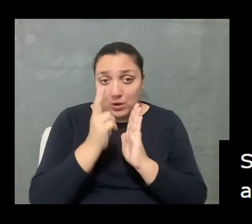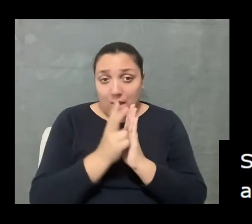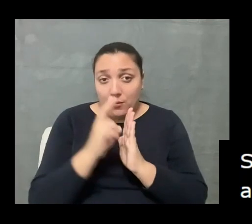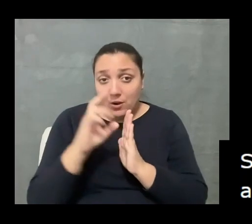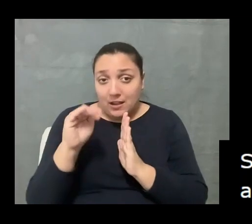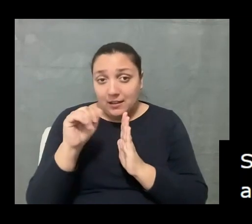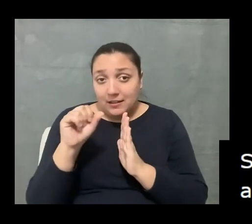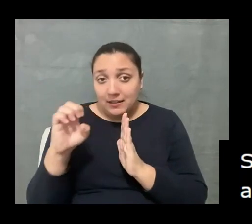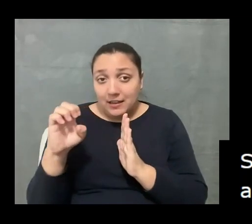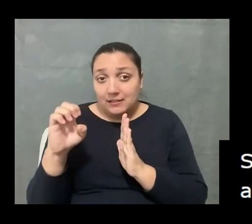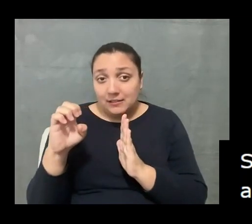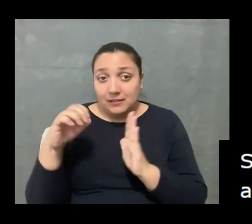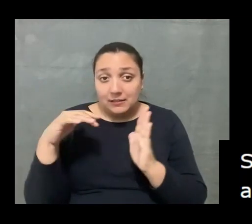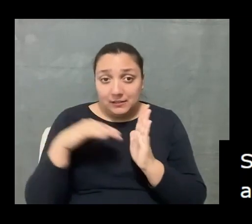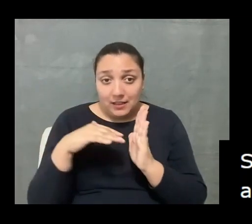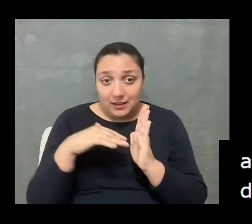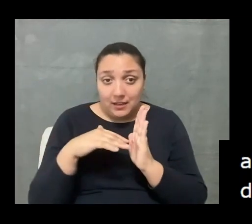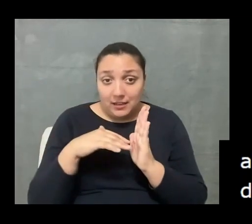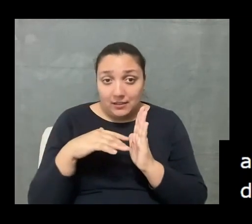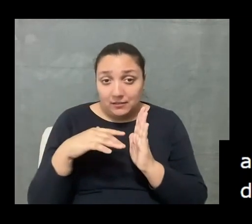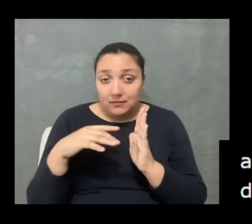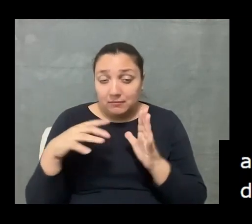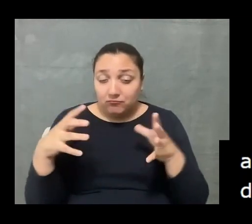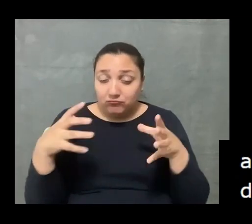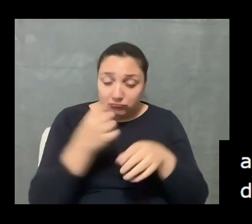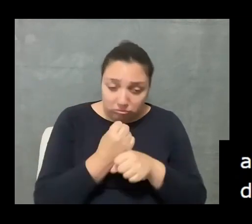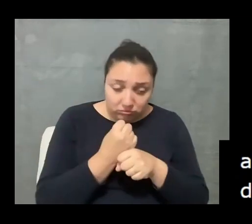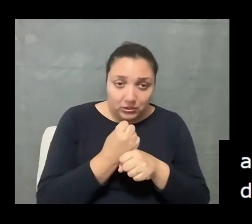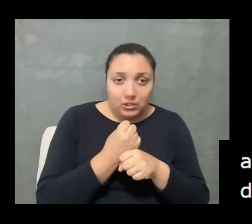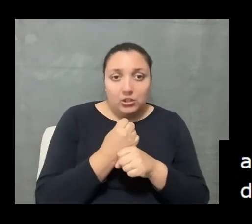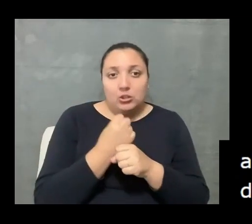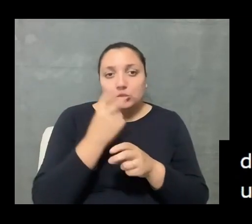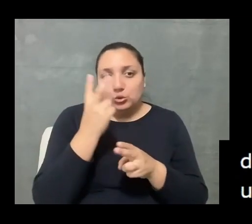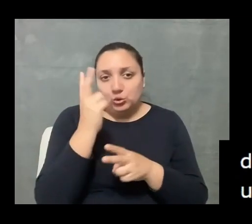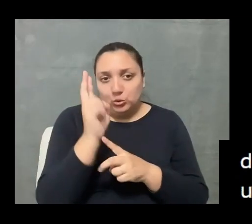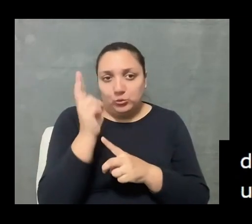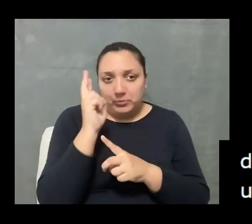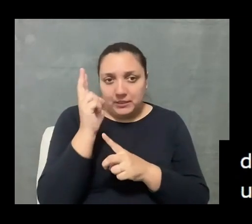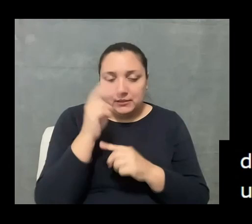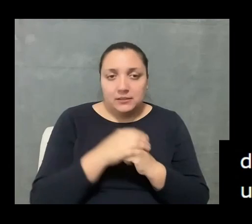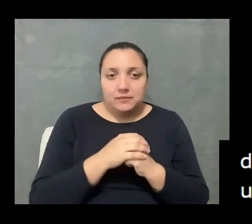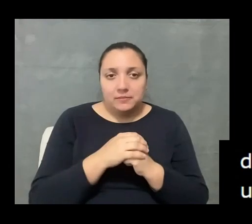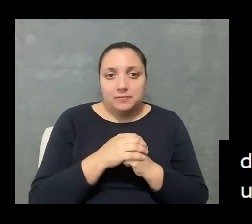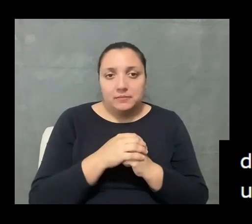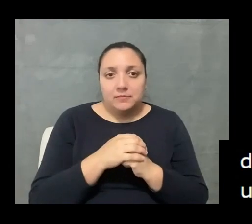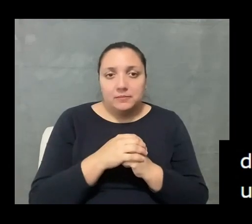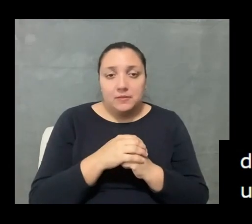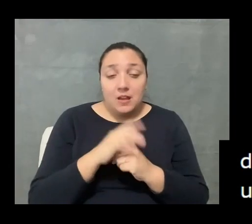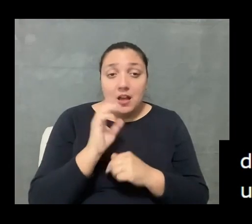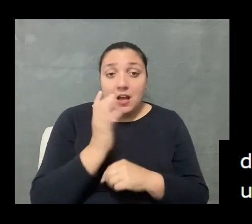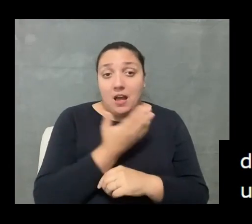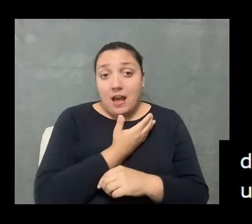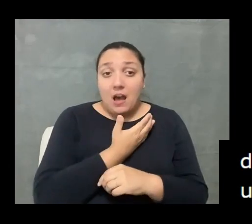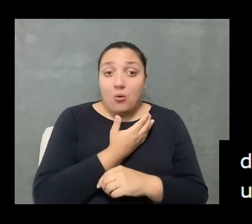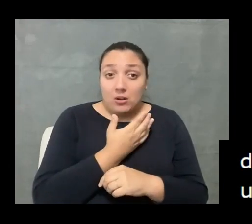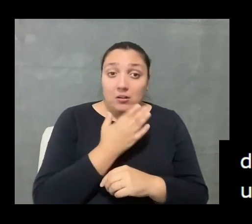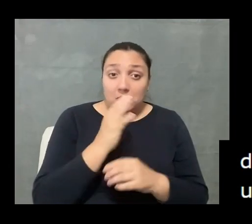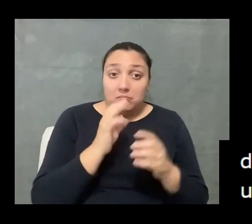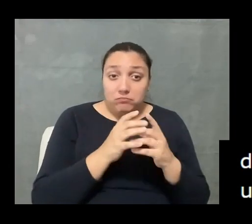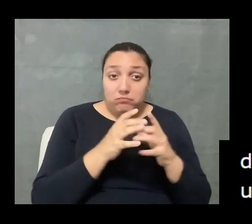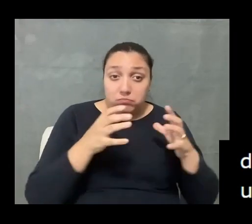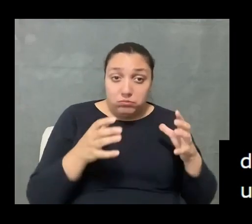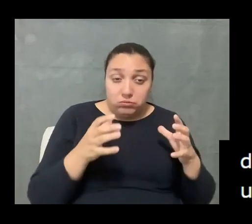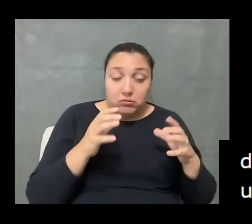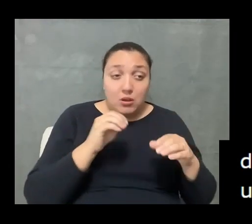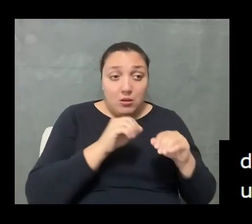next 2 minutes, so bear with me. But for our initial anchor build-out, we deployed into about 5,000